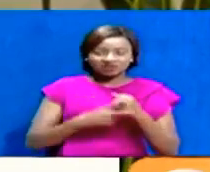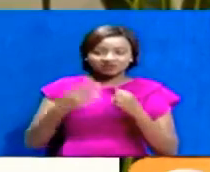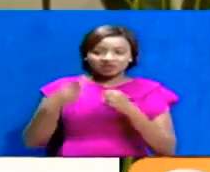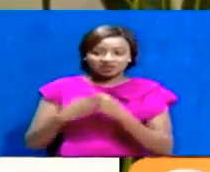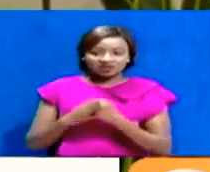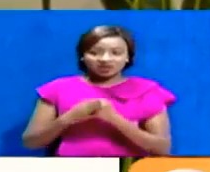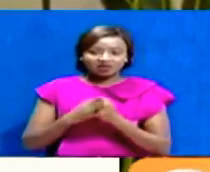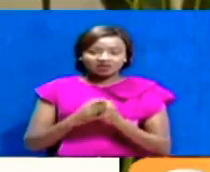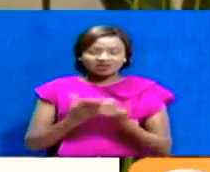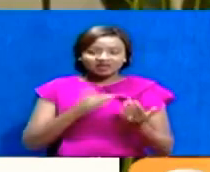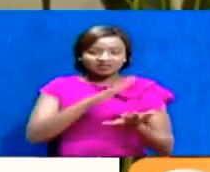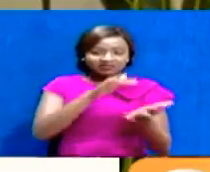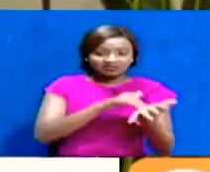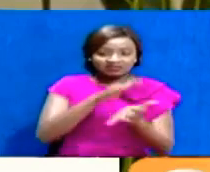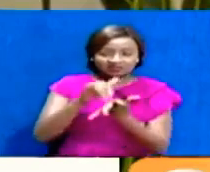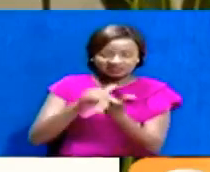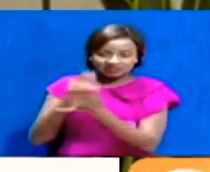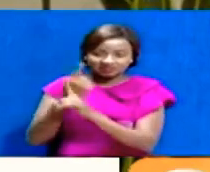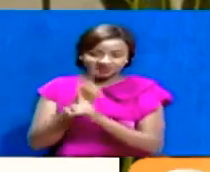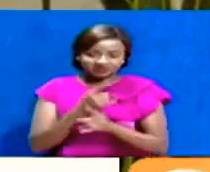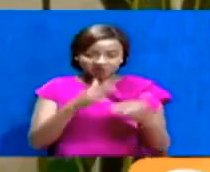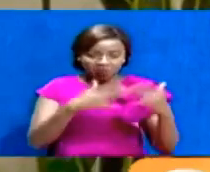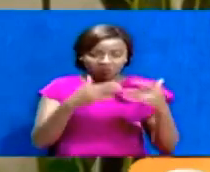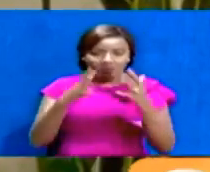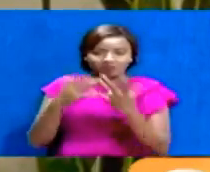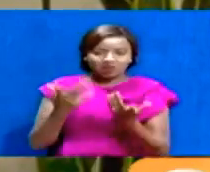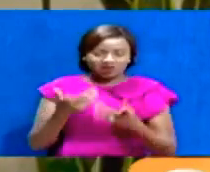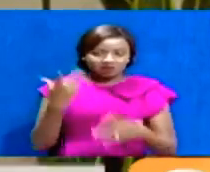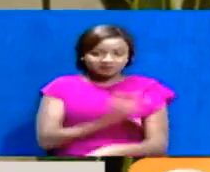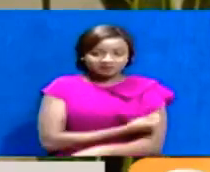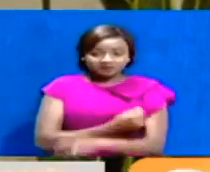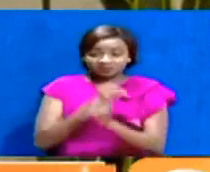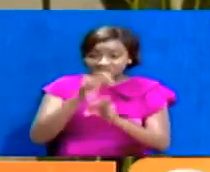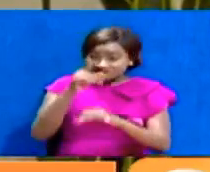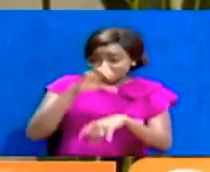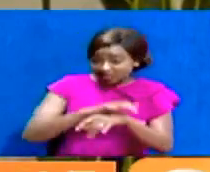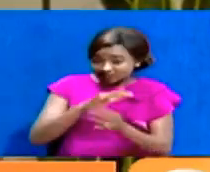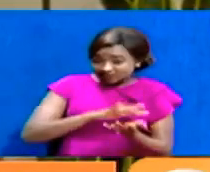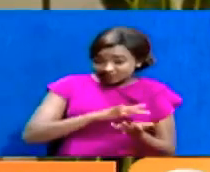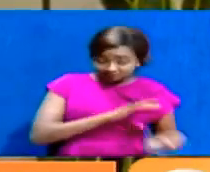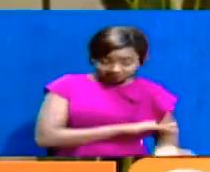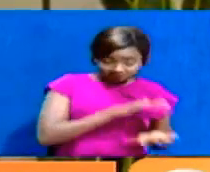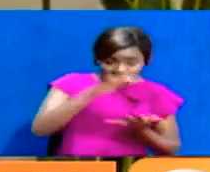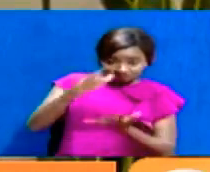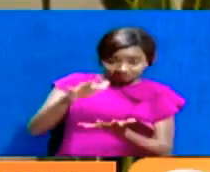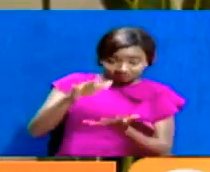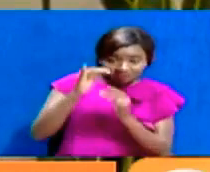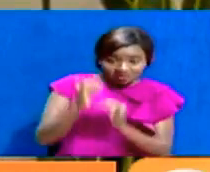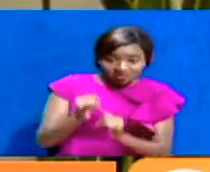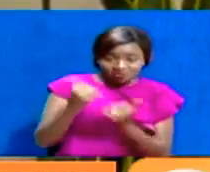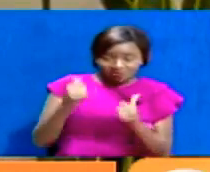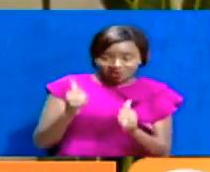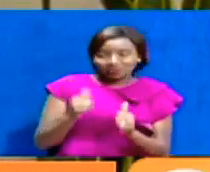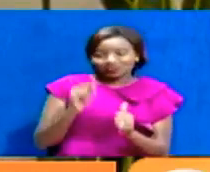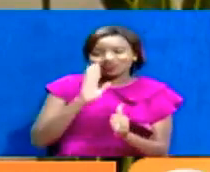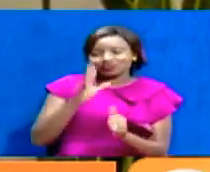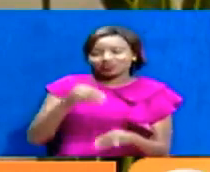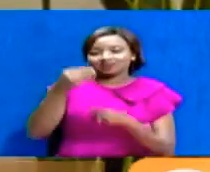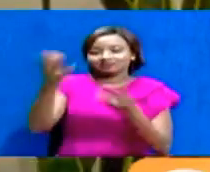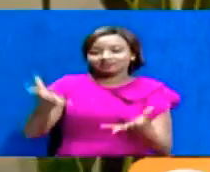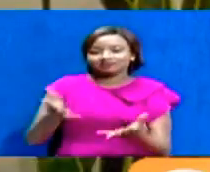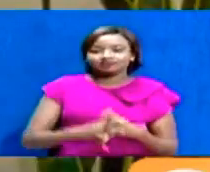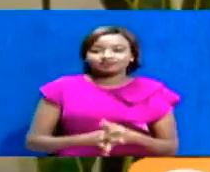that centers are back vaccinating, and those who haven't received their vaccines should be getting their vaccines within the next 1 to 2 days. So we